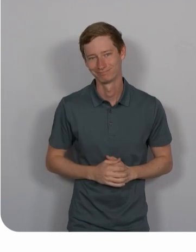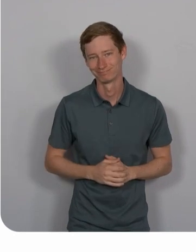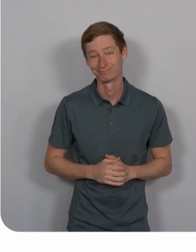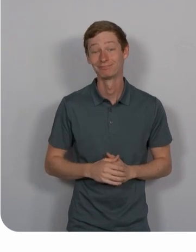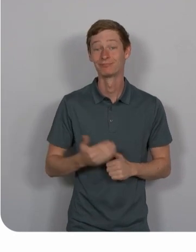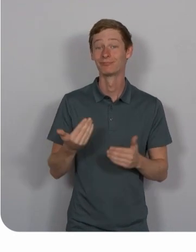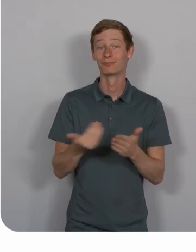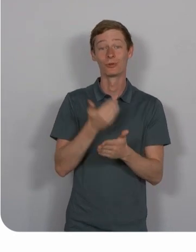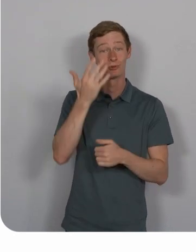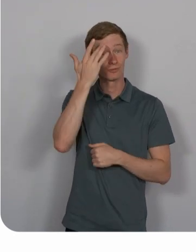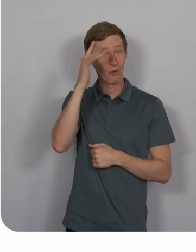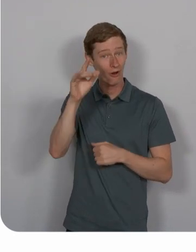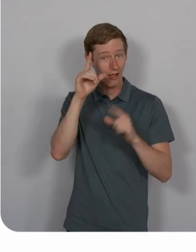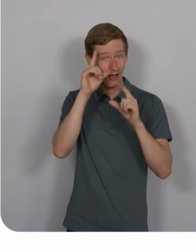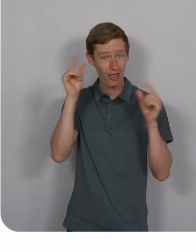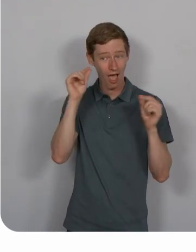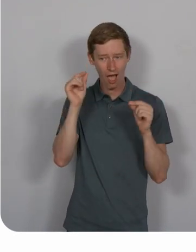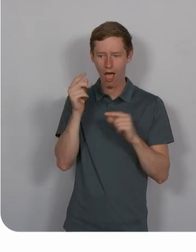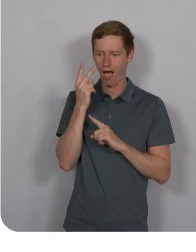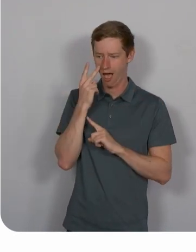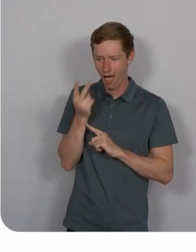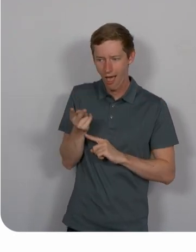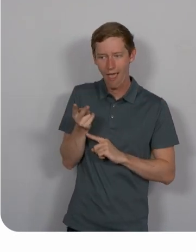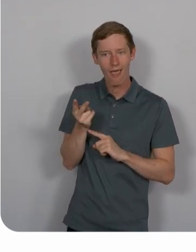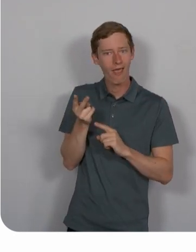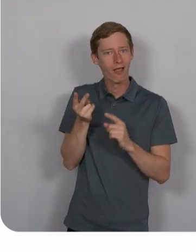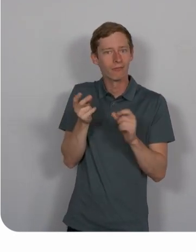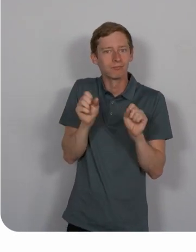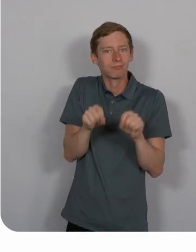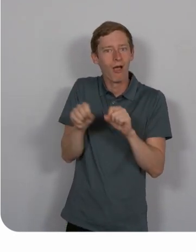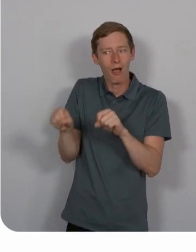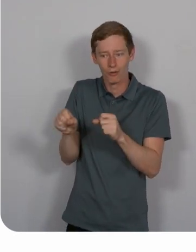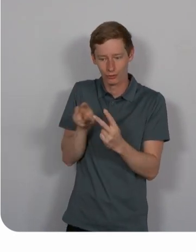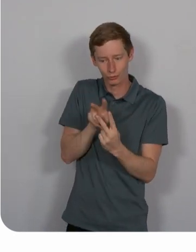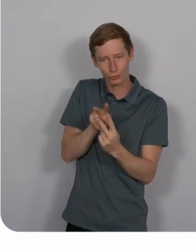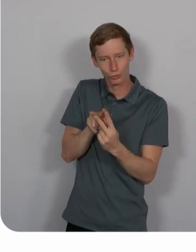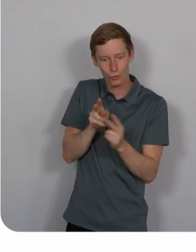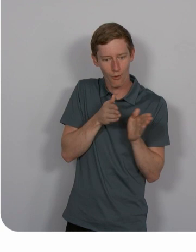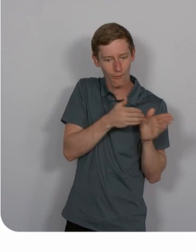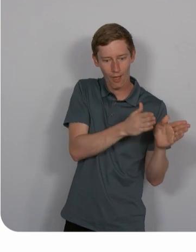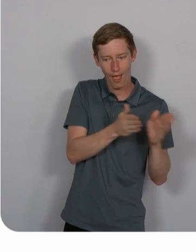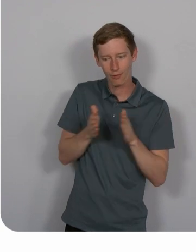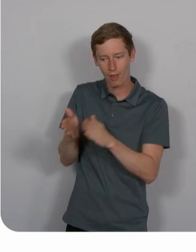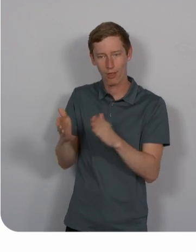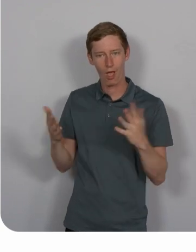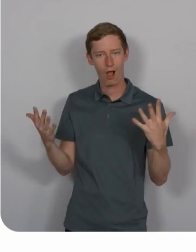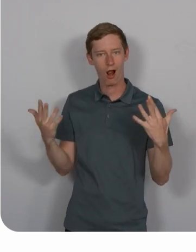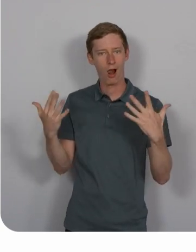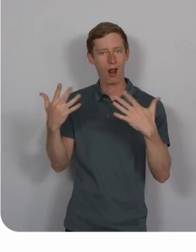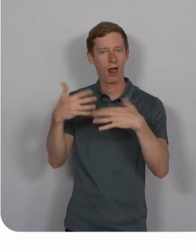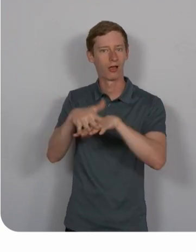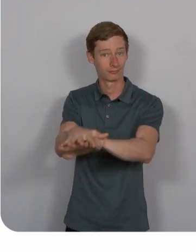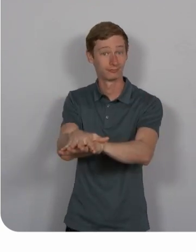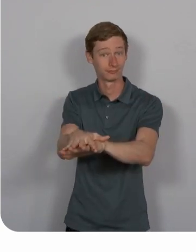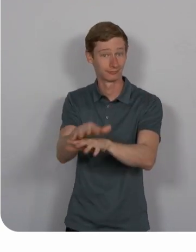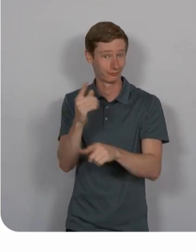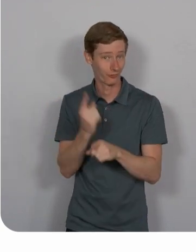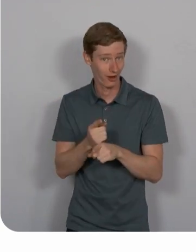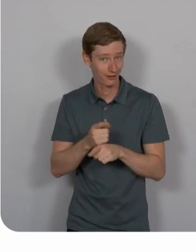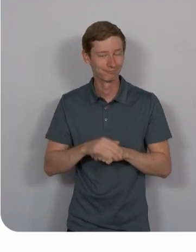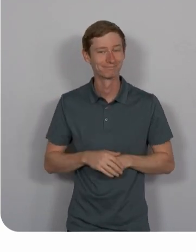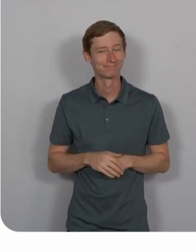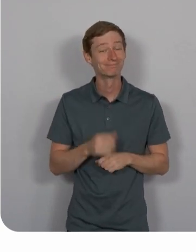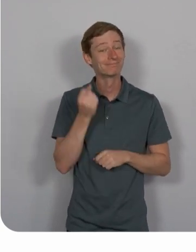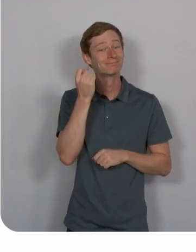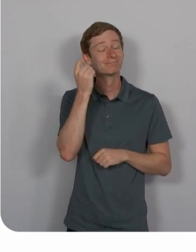smart glasses give you a glimpse of the way these two technological pathways eventually intersect, right? The